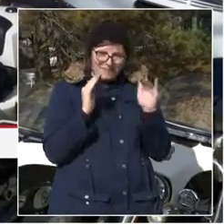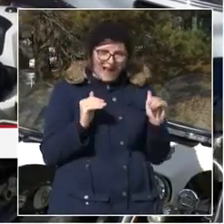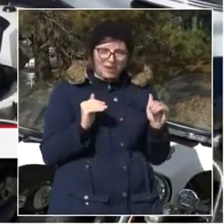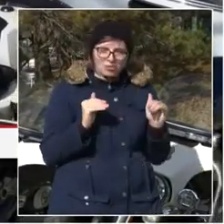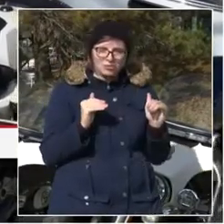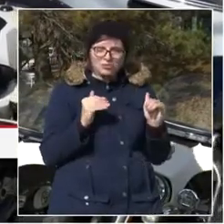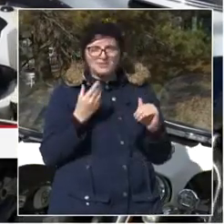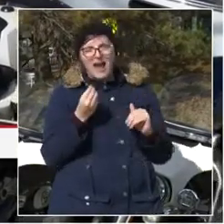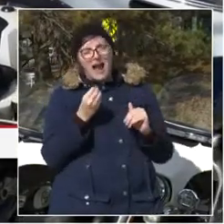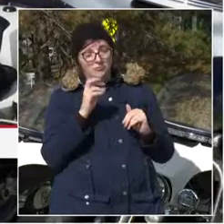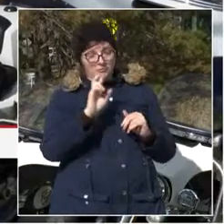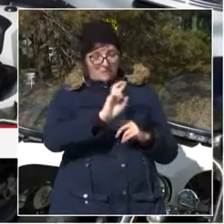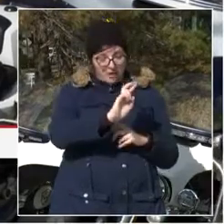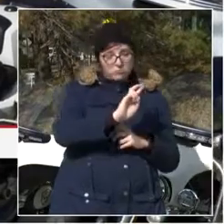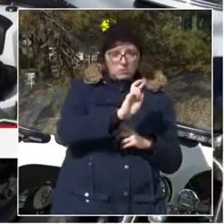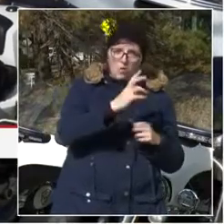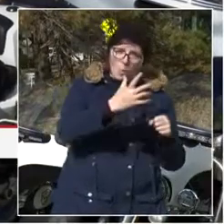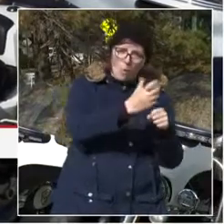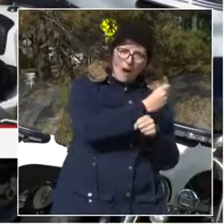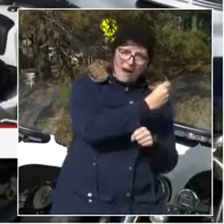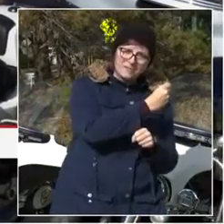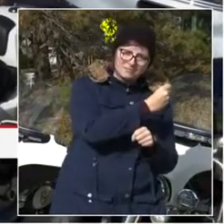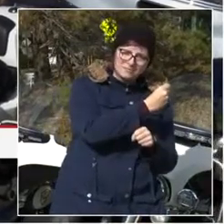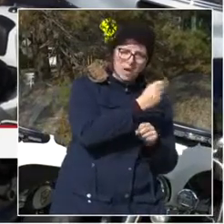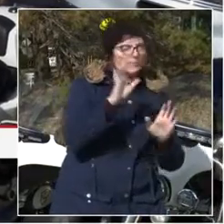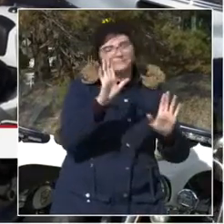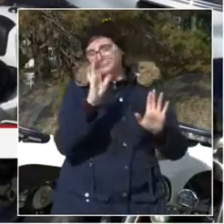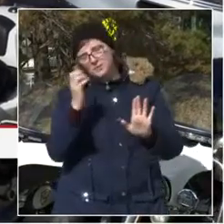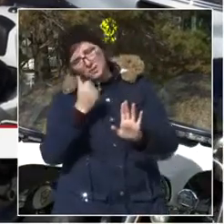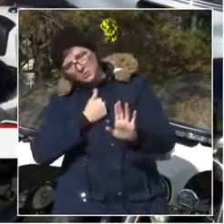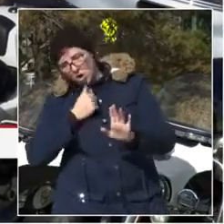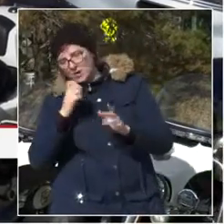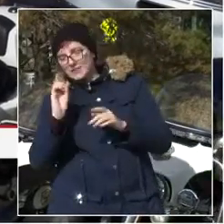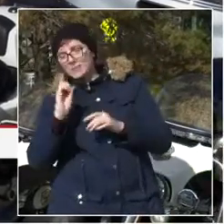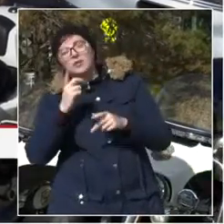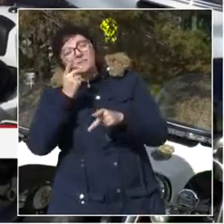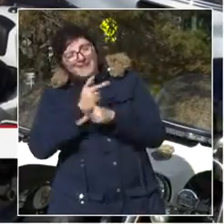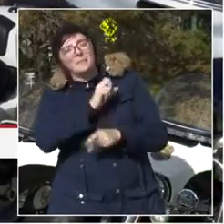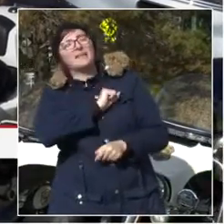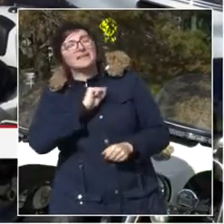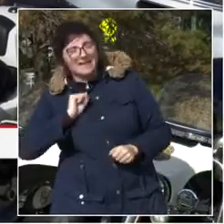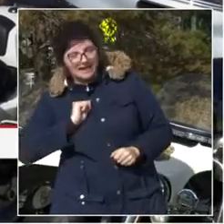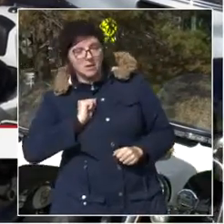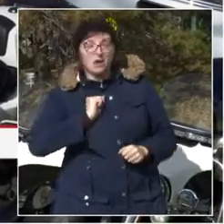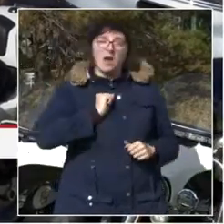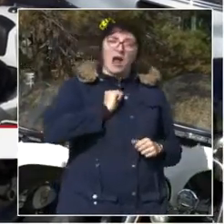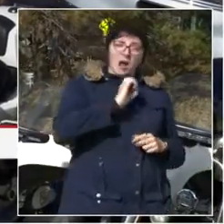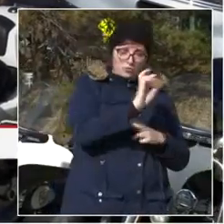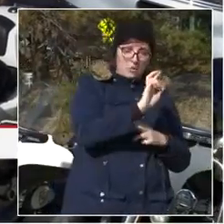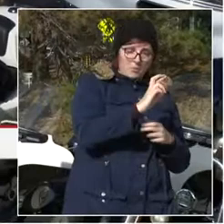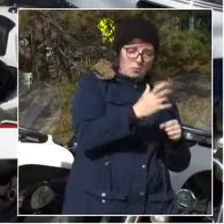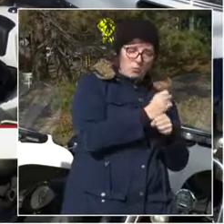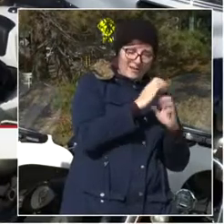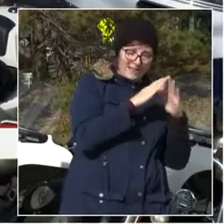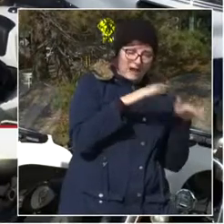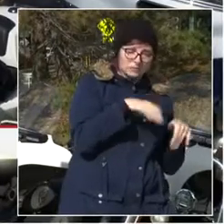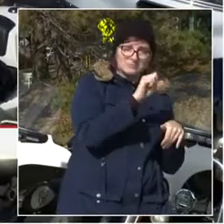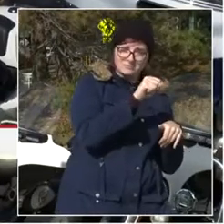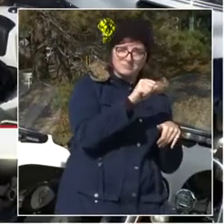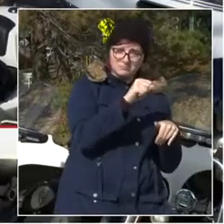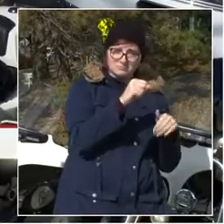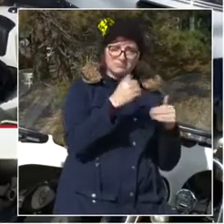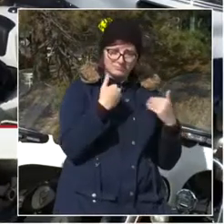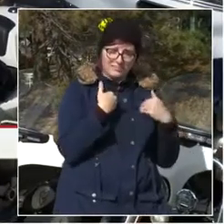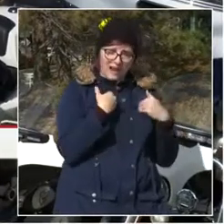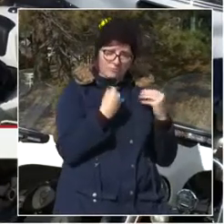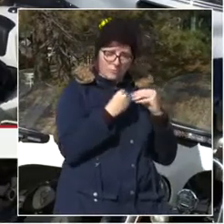And Republicans, while they won Democrats retained the Senate. And while the Republicans have won, and they have